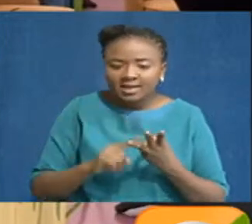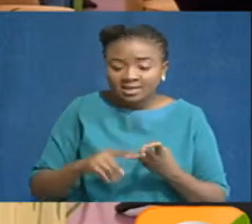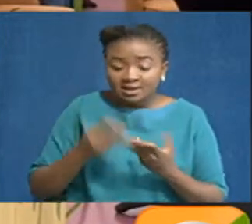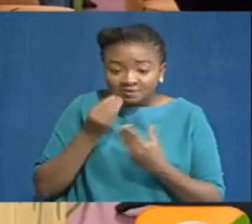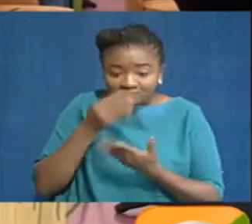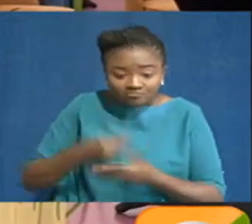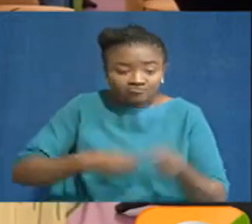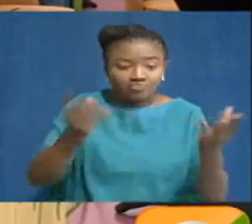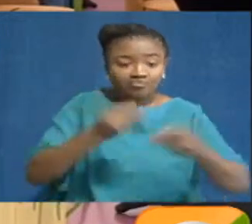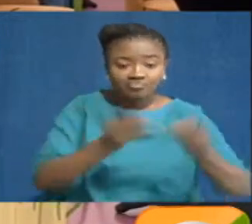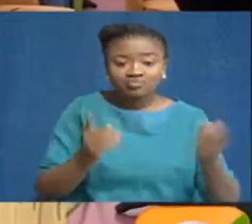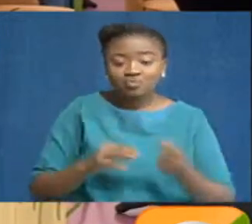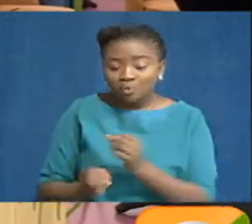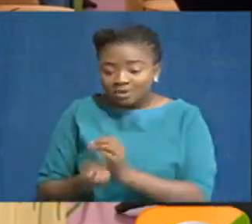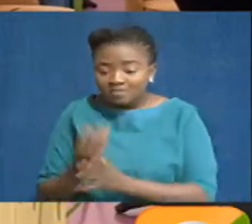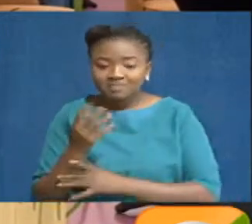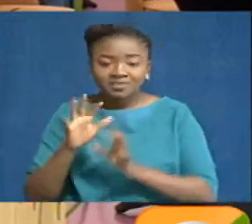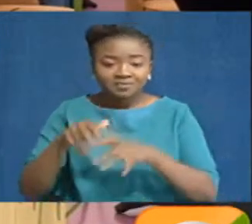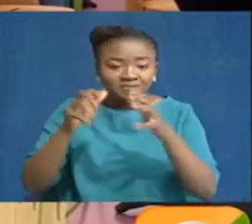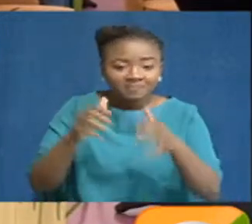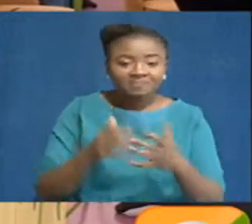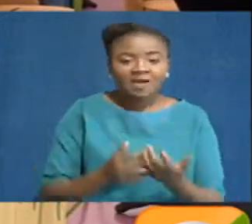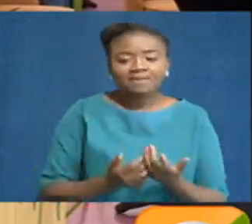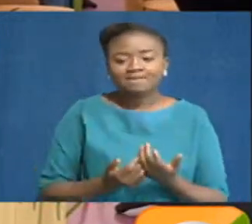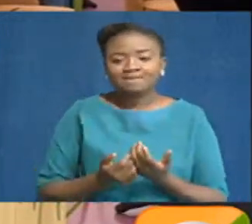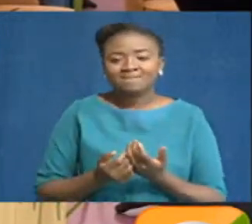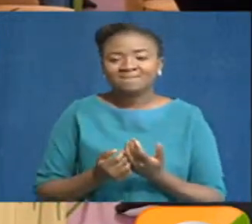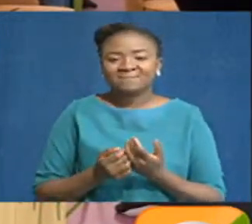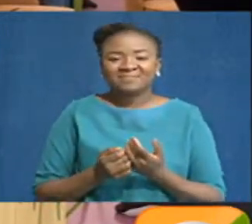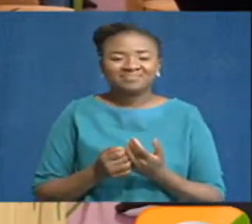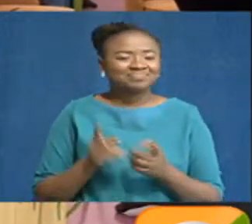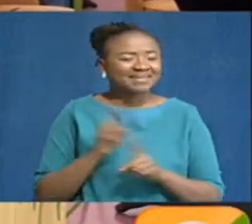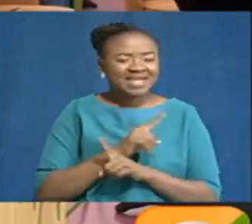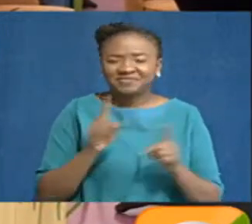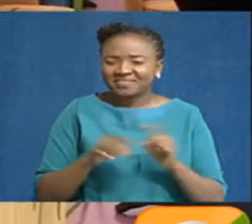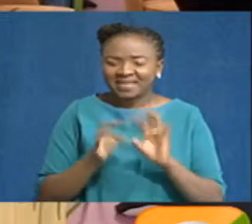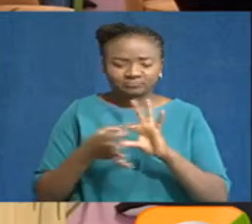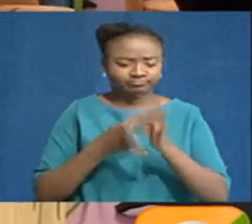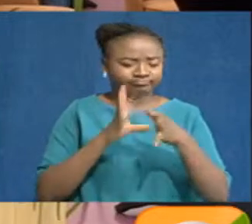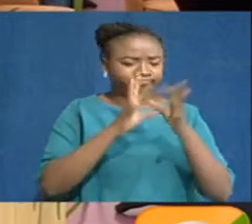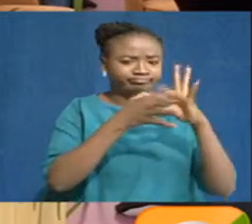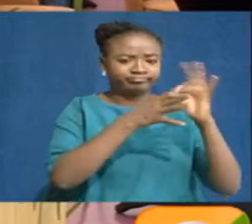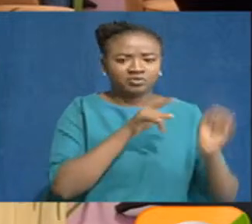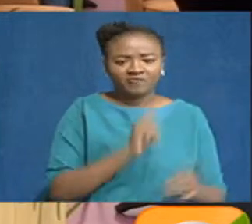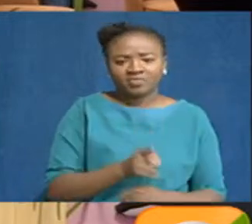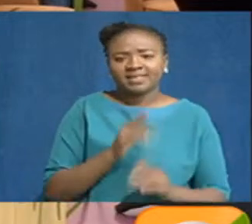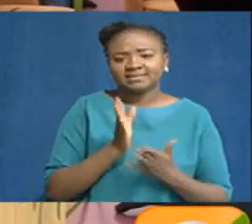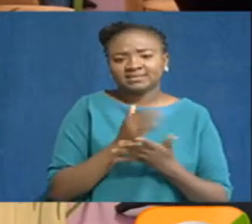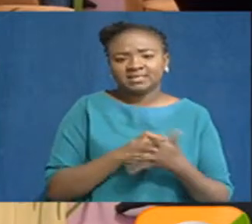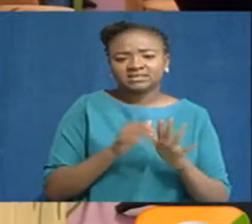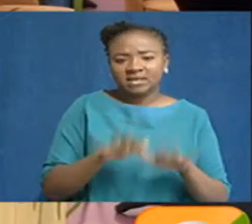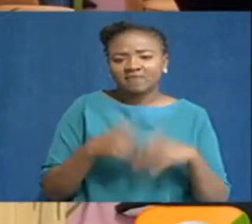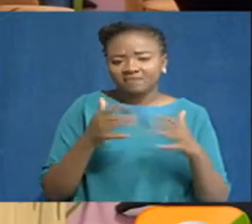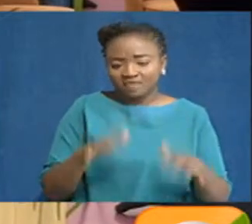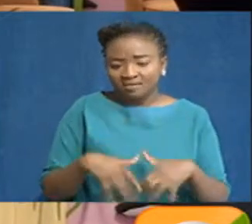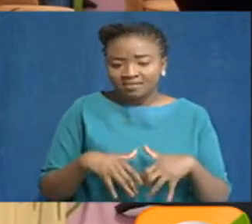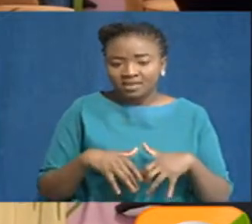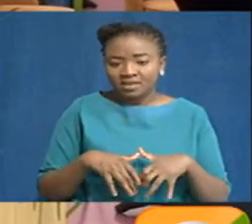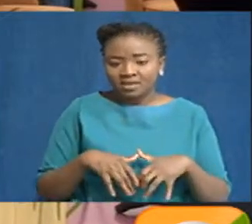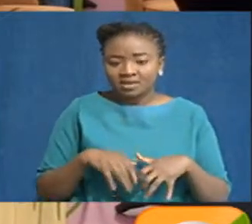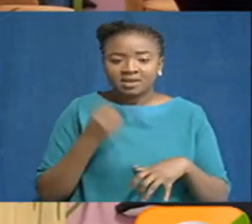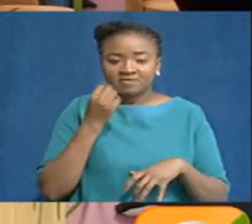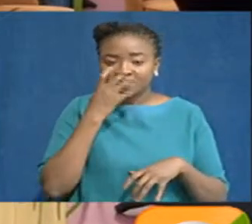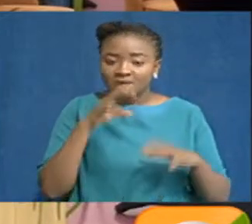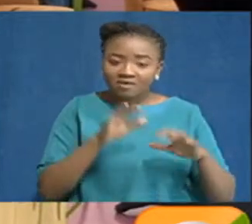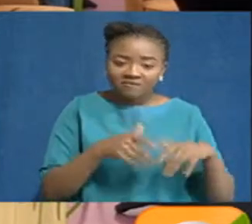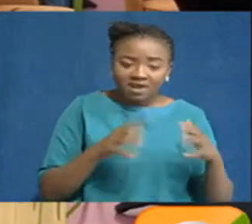suppliers, growers, bankers. Everything is connected to the horticultural sector, and we try together to help each other